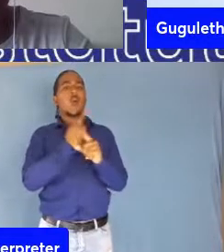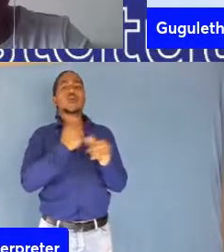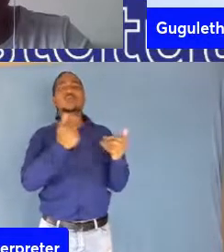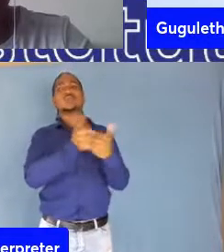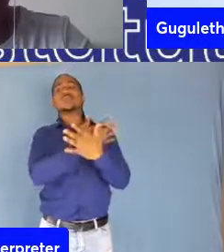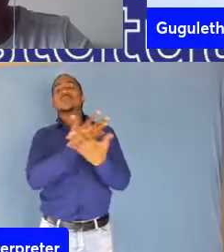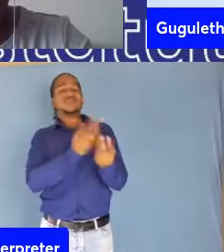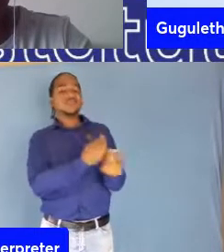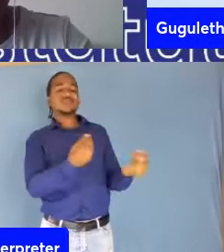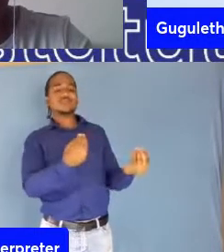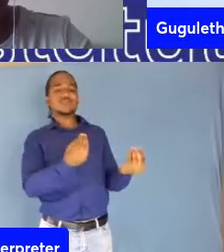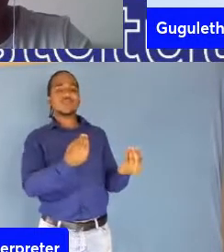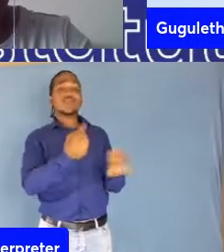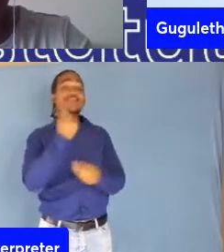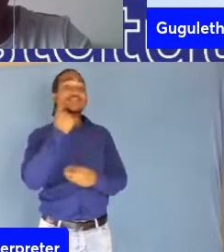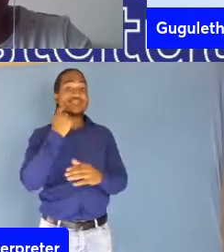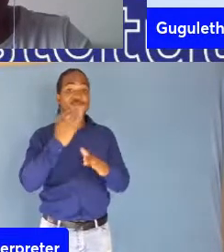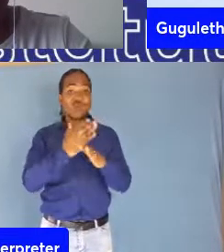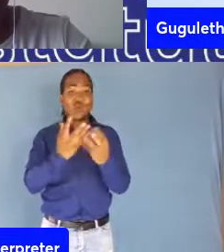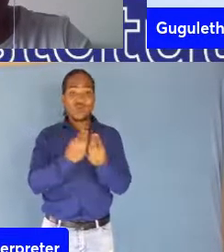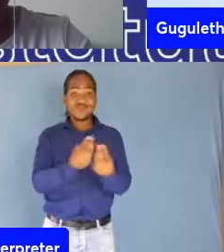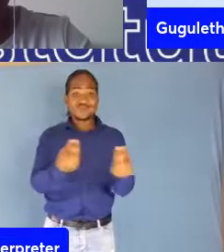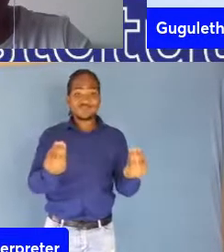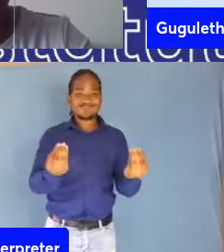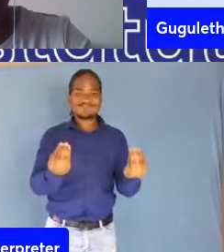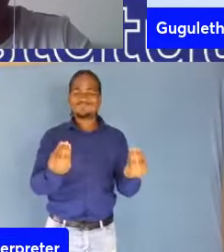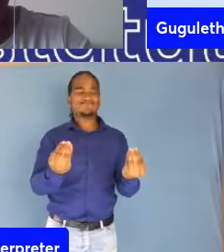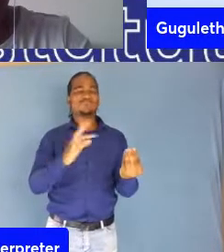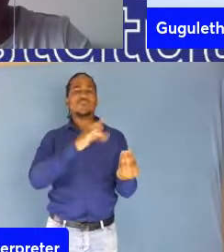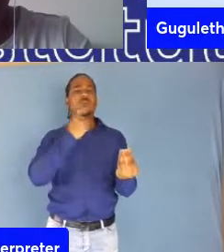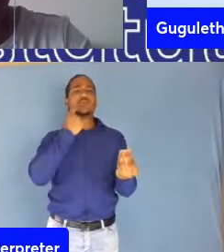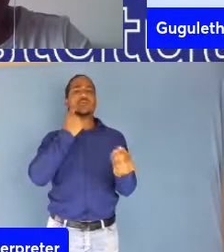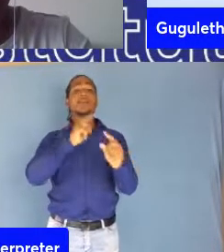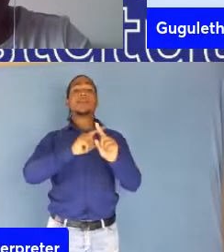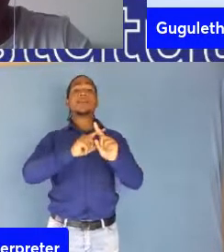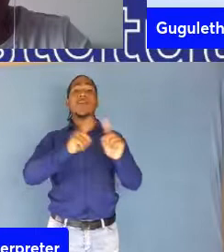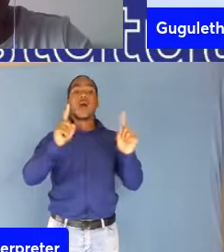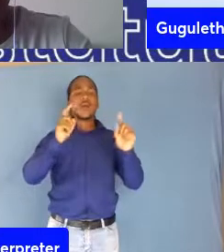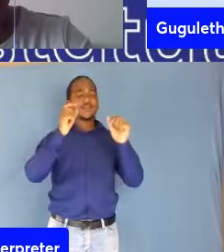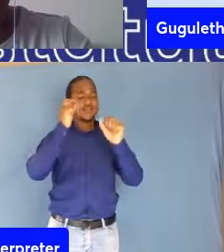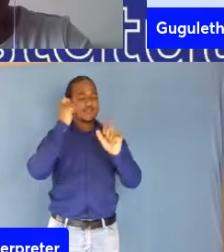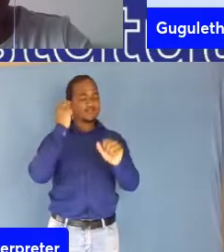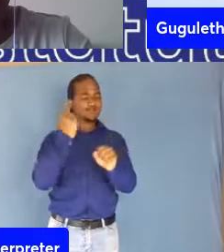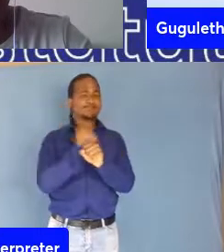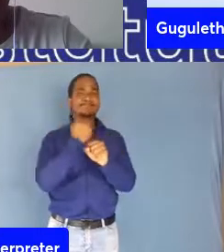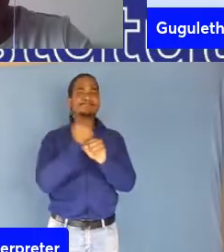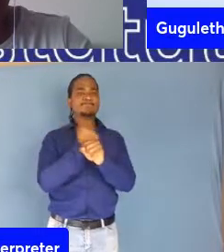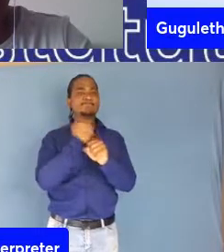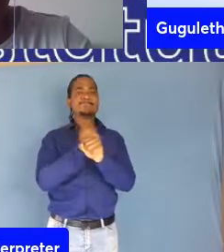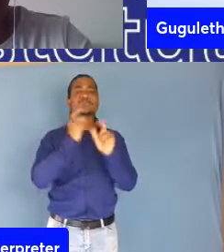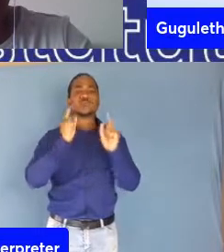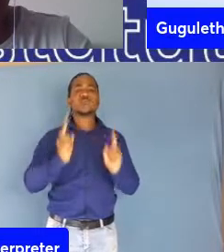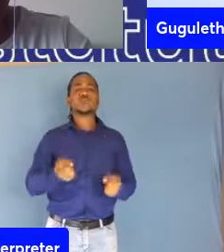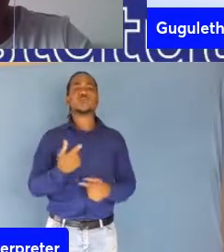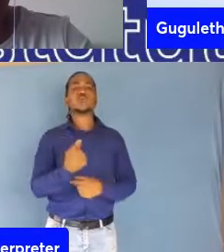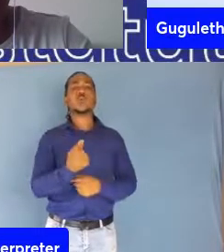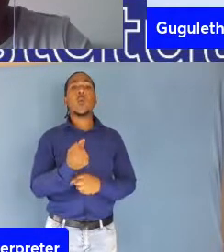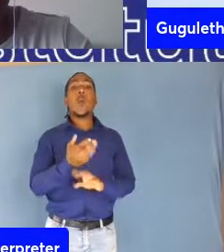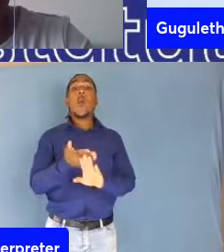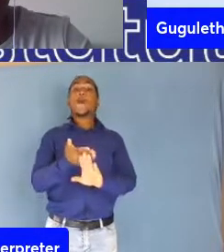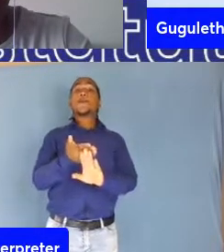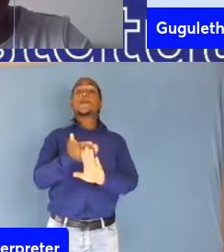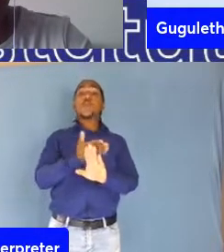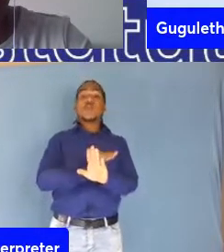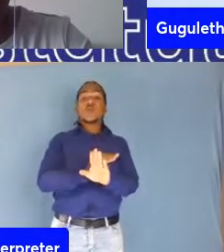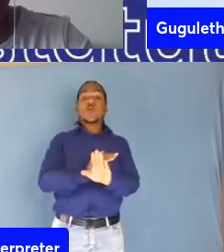to work with children, but a lot of the work has to be done there, even before the rapes happen.